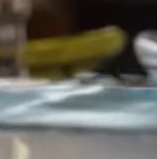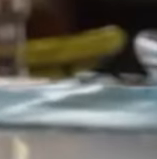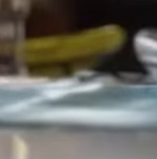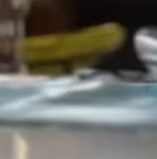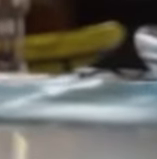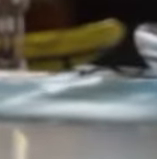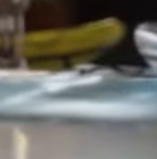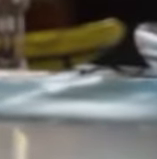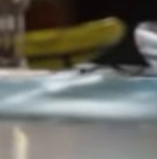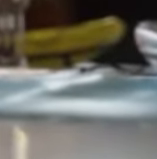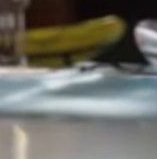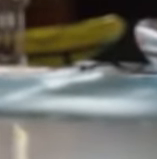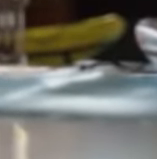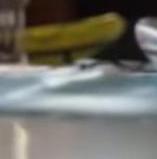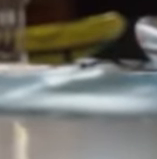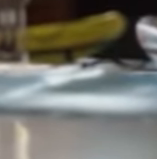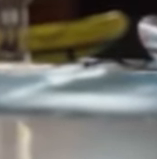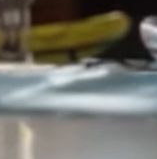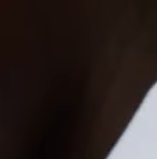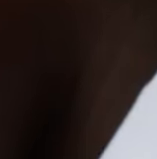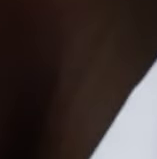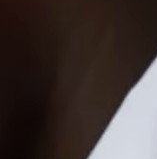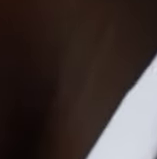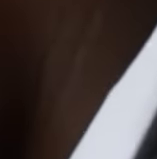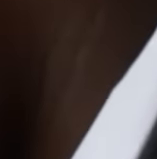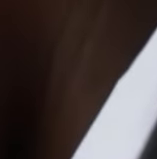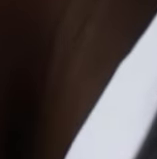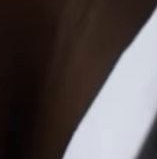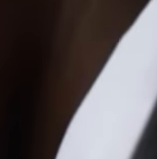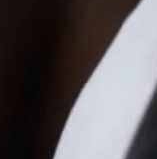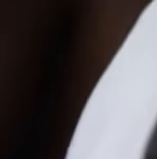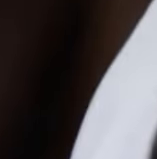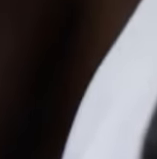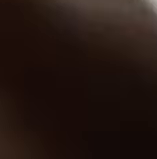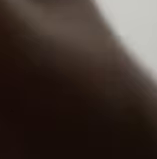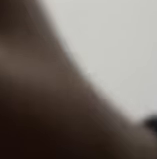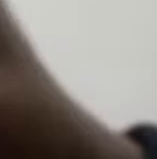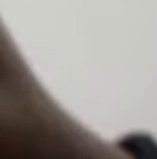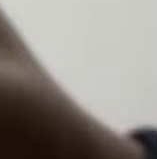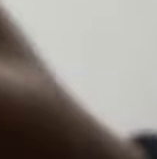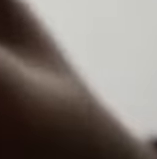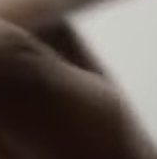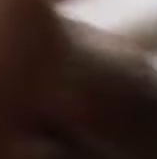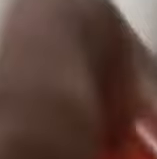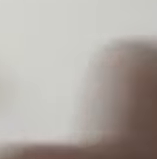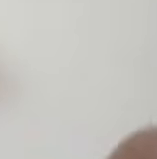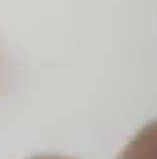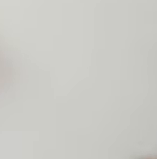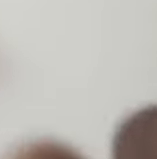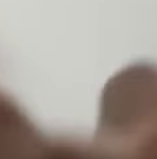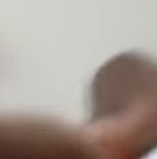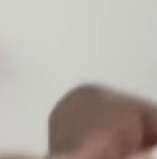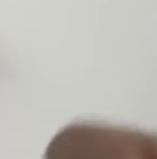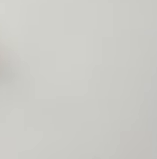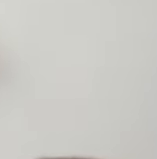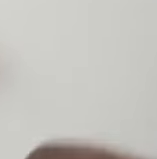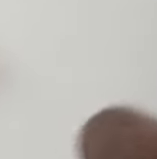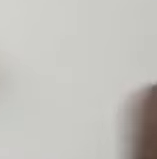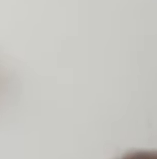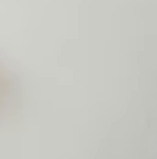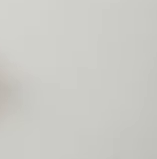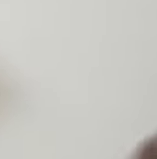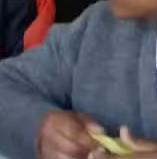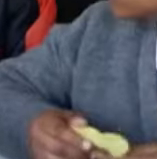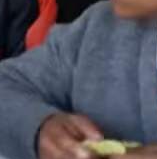self-esteem. Karen Stierlin has tested the app in many countries. She realised that teenagers around the world usually have the same